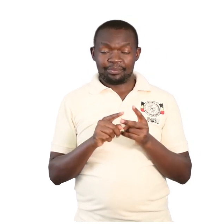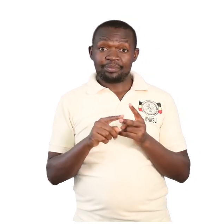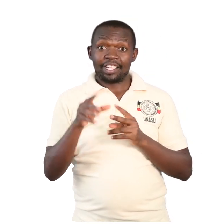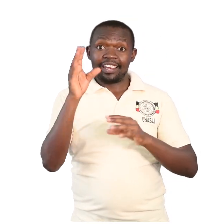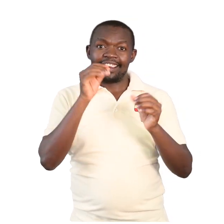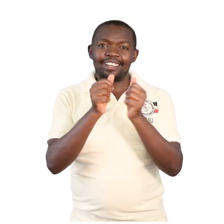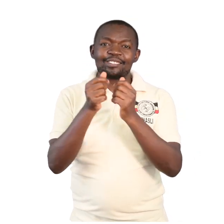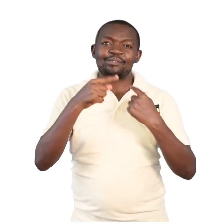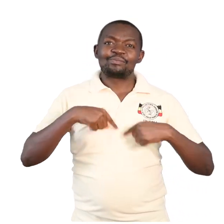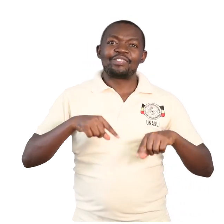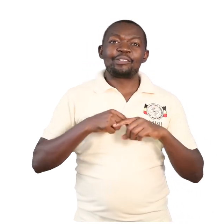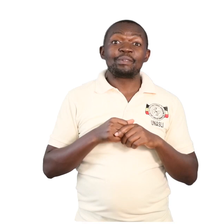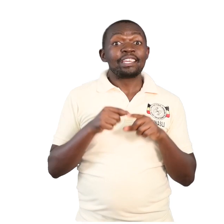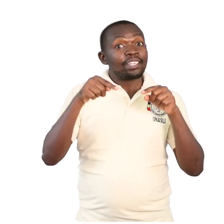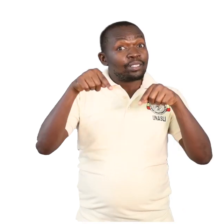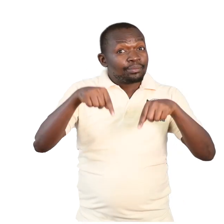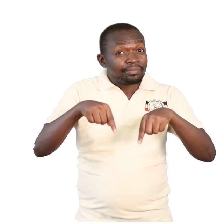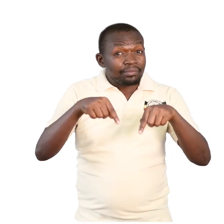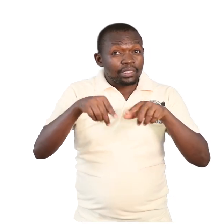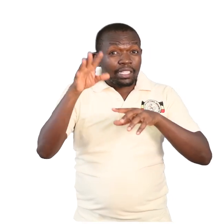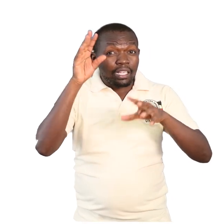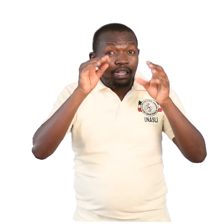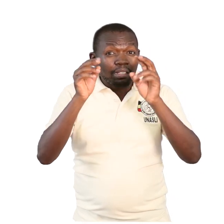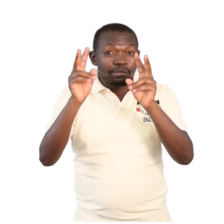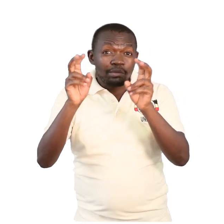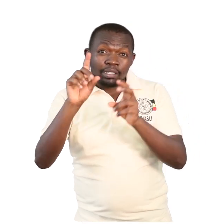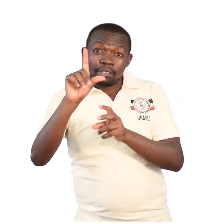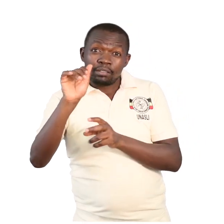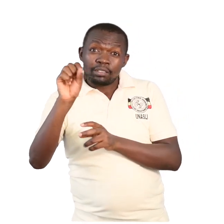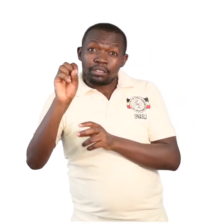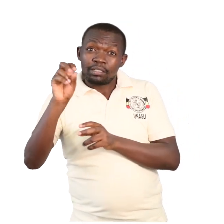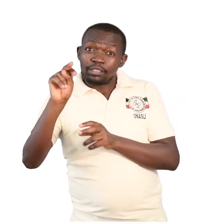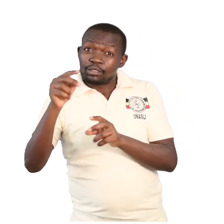me. Today's lesson has been extracted from